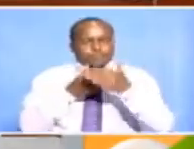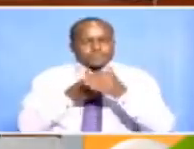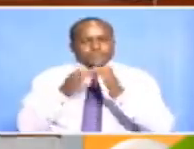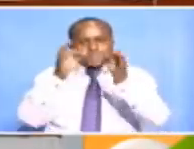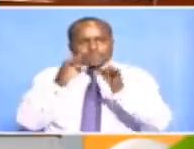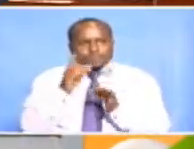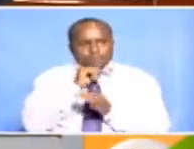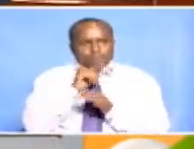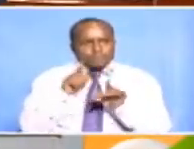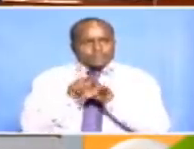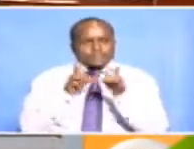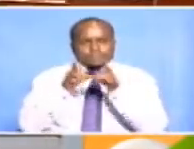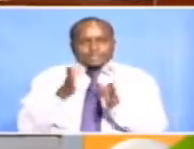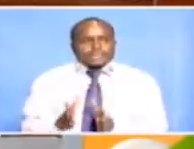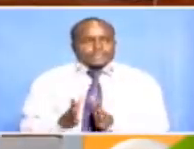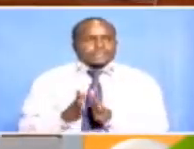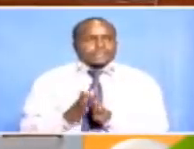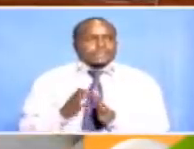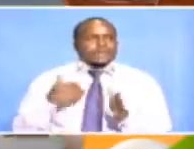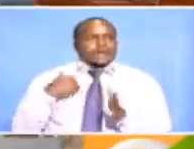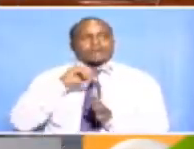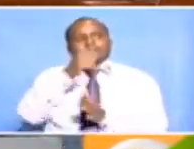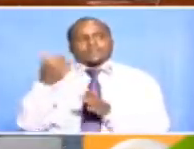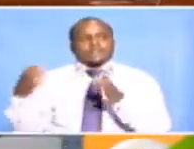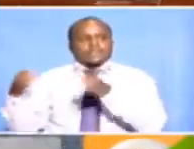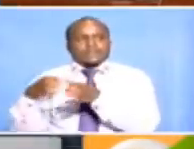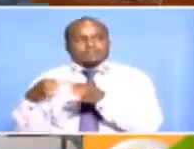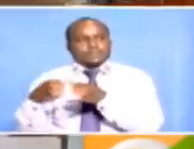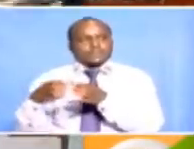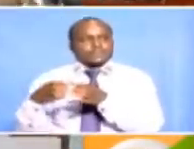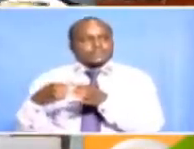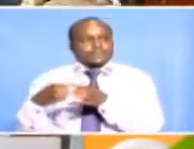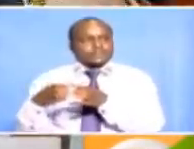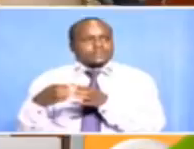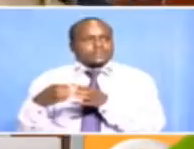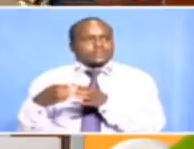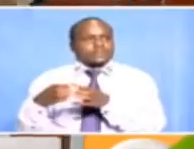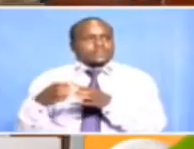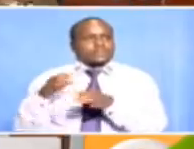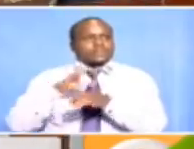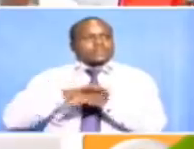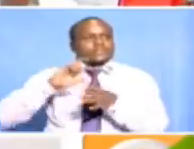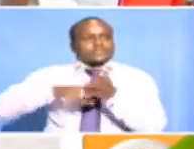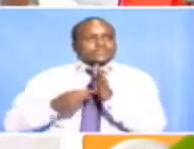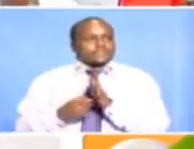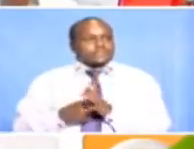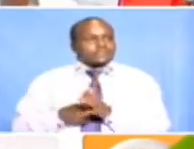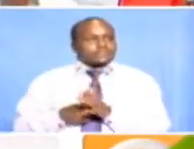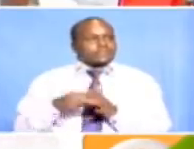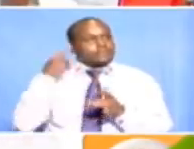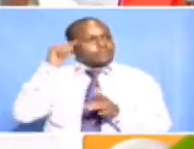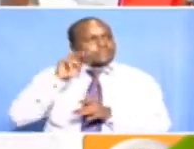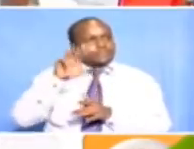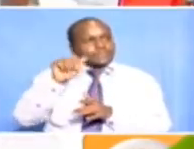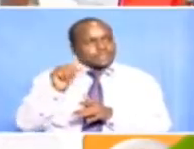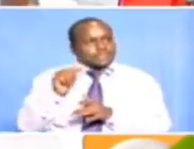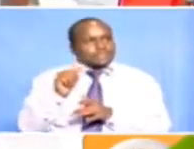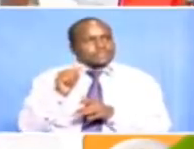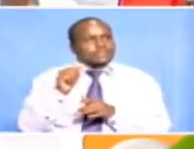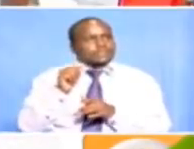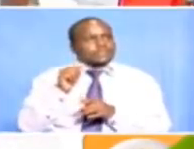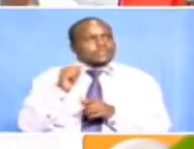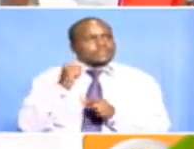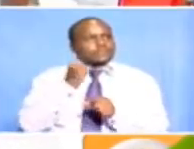The same directors of Kobudo have another company called Dolphins. Okay. Dolphins won a tender for this Shenzi MCA to do